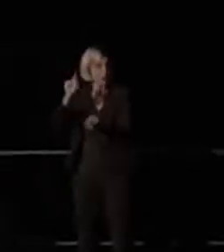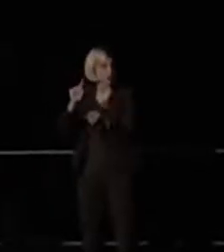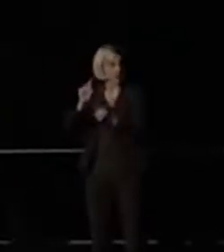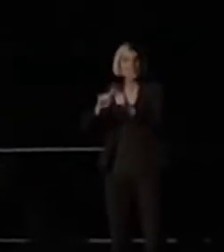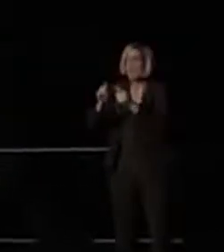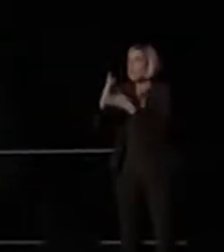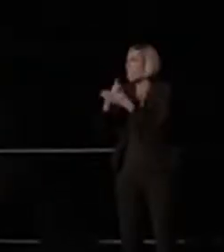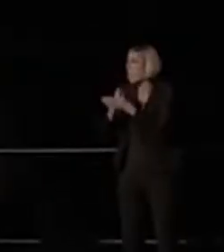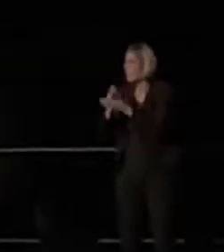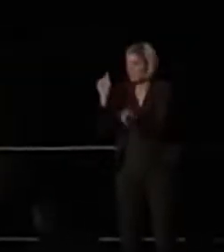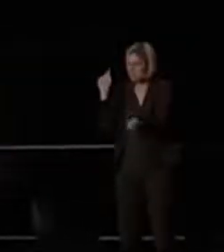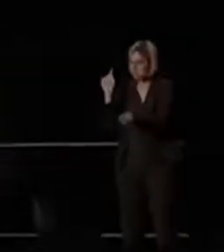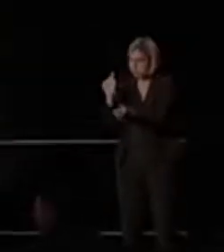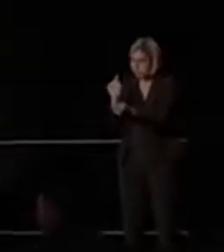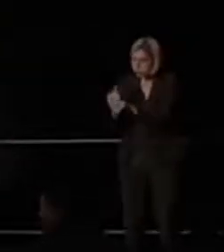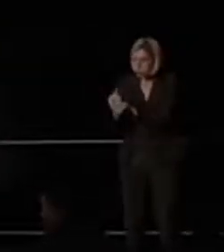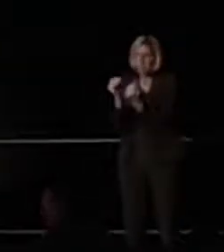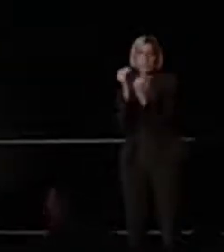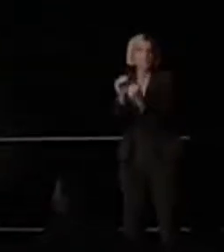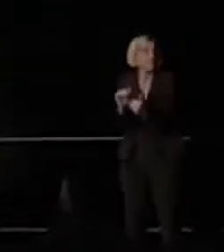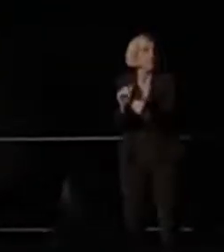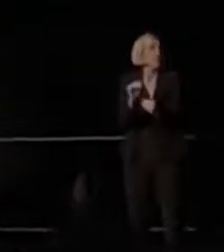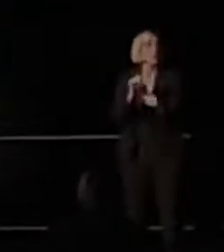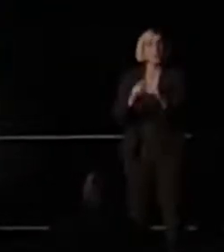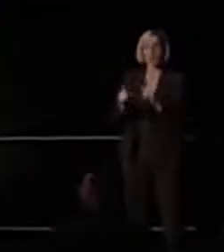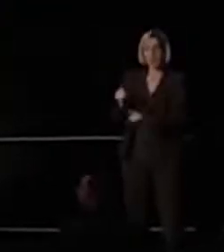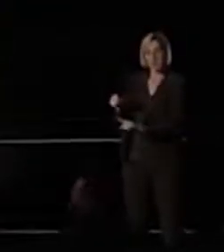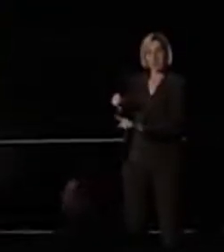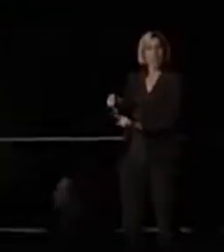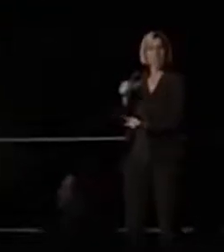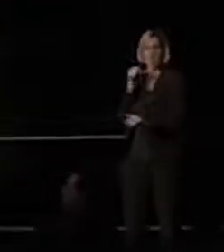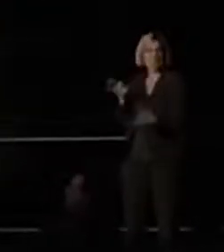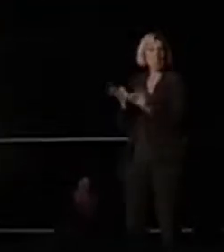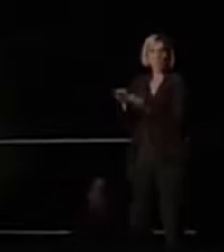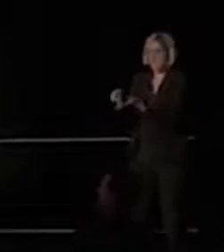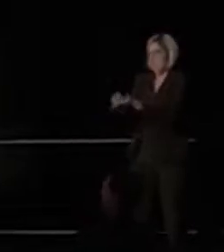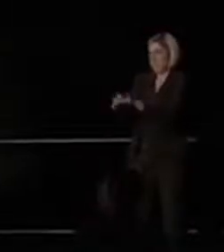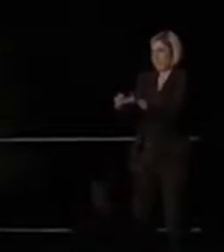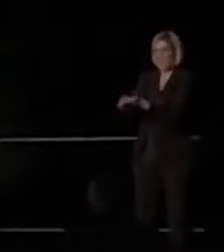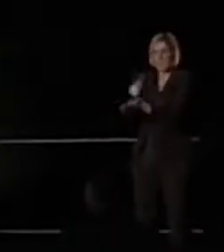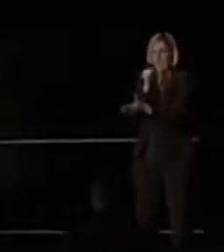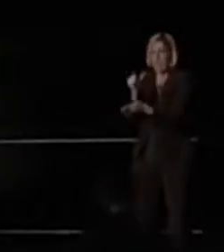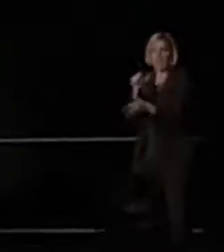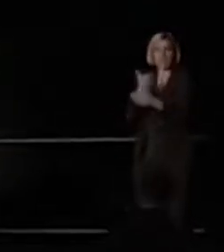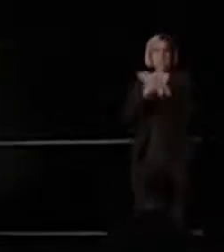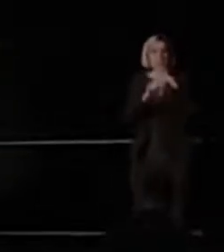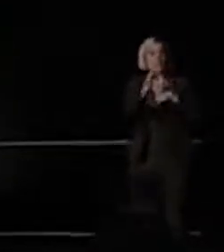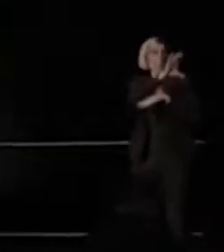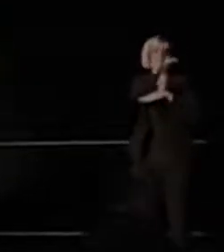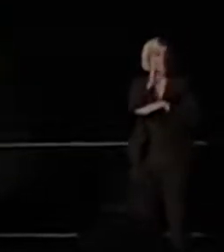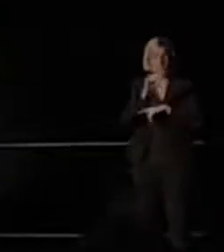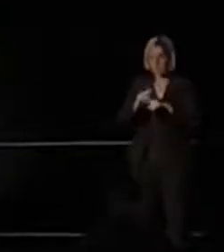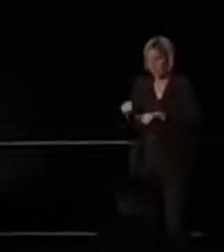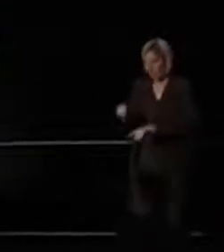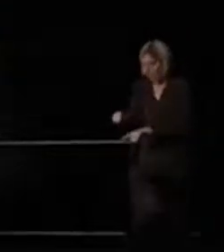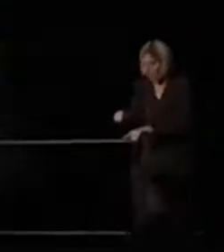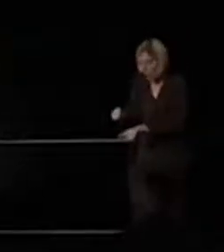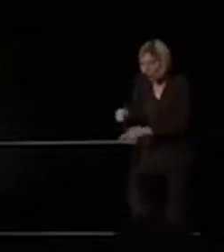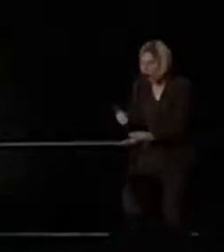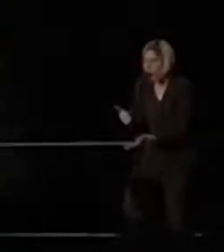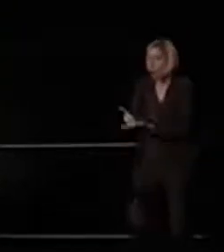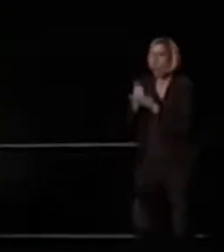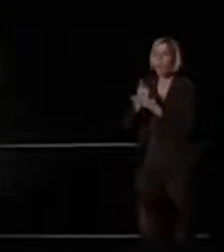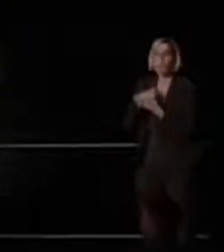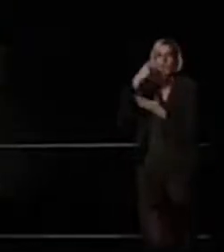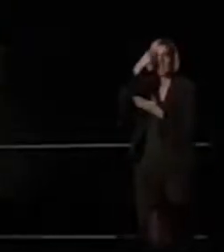other human would think of doing. But they weren't worth money, they weren't worth successful companies, but each time my brain improved and remembered it for the